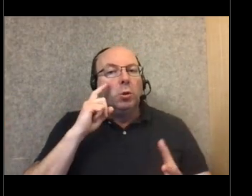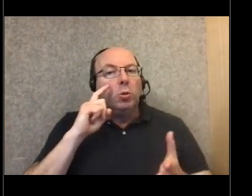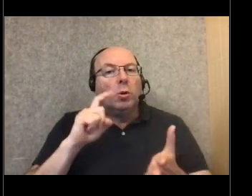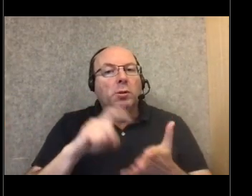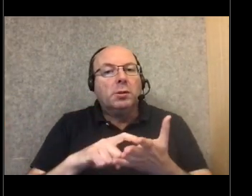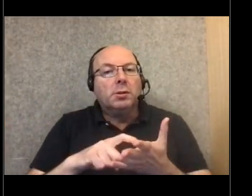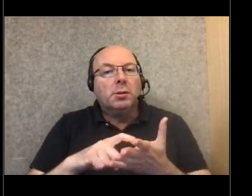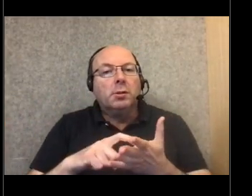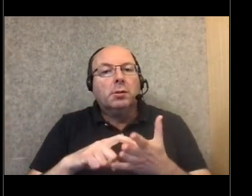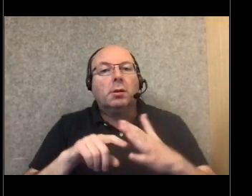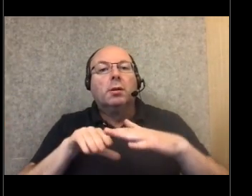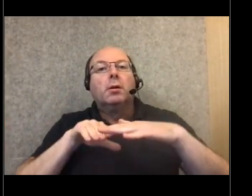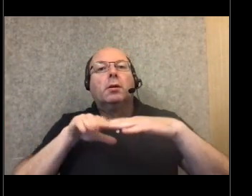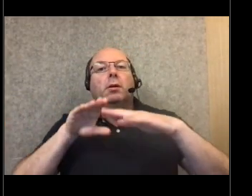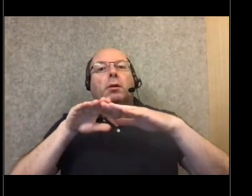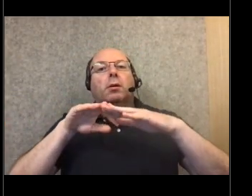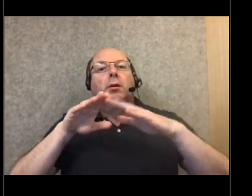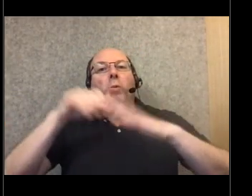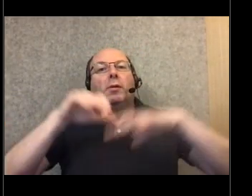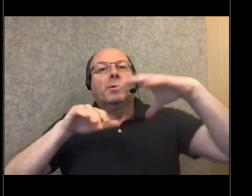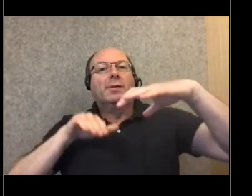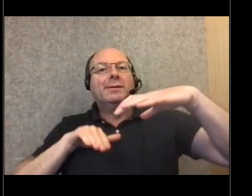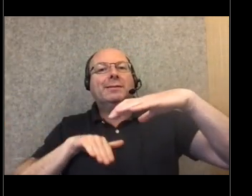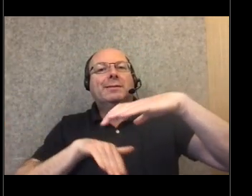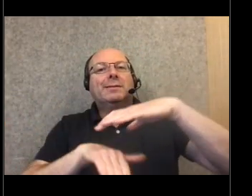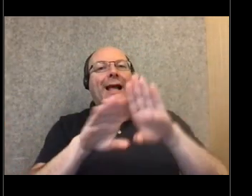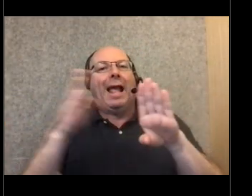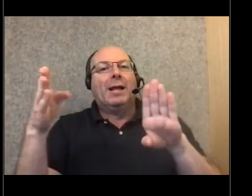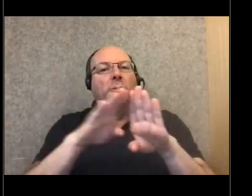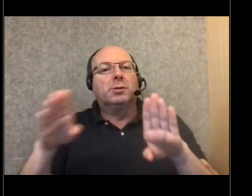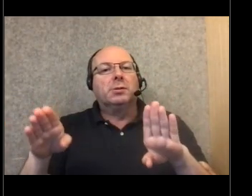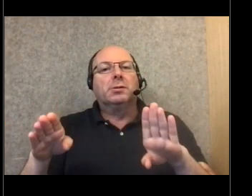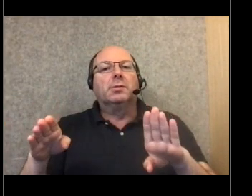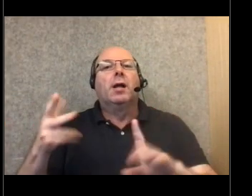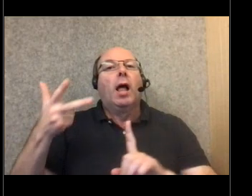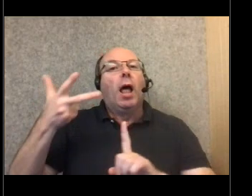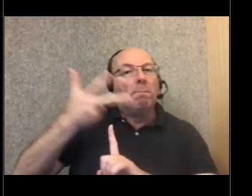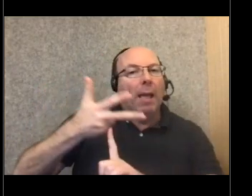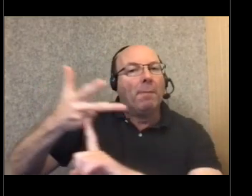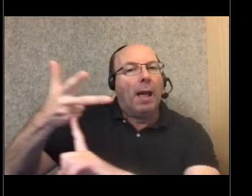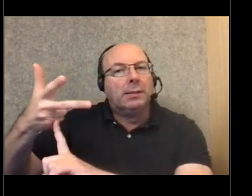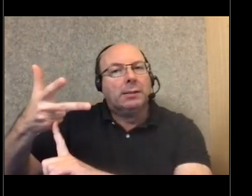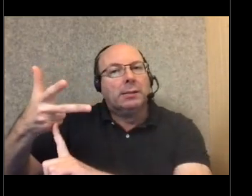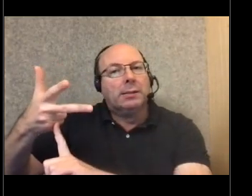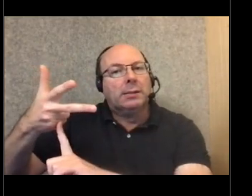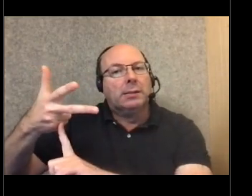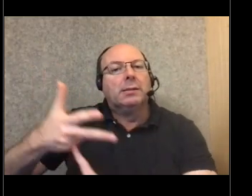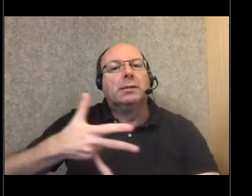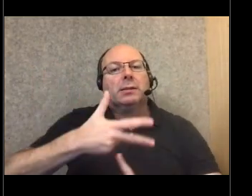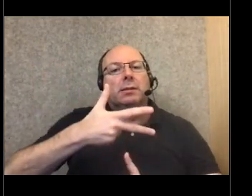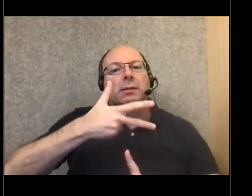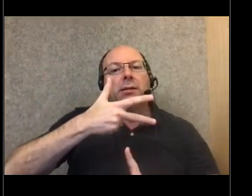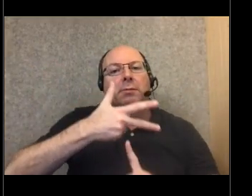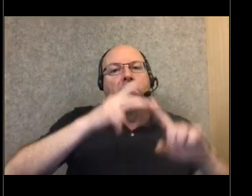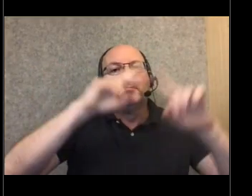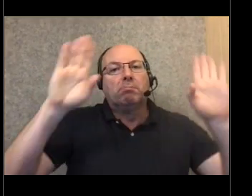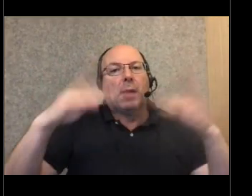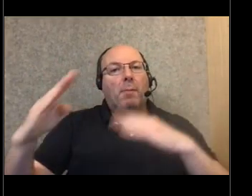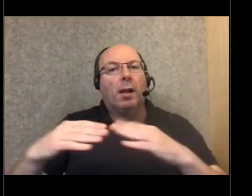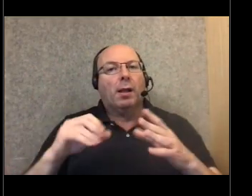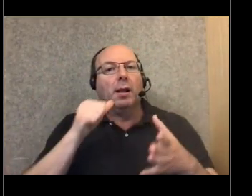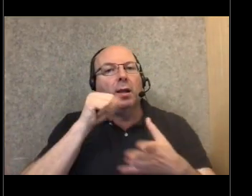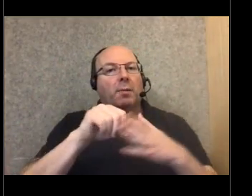dwelling units, mailboxes, and accessible play area. Using the ramp,